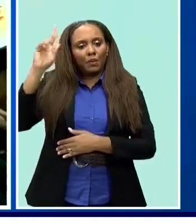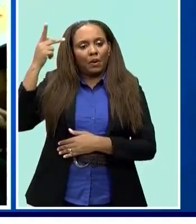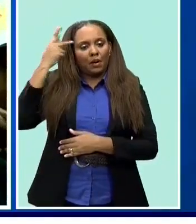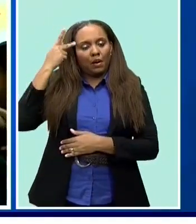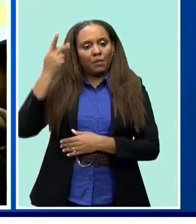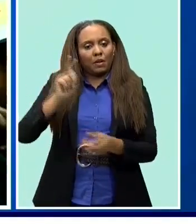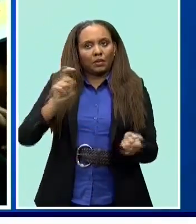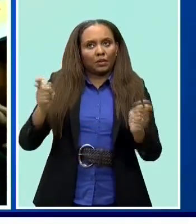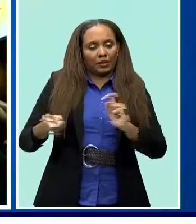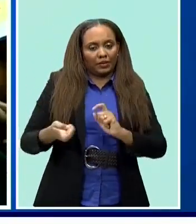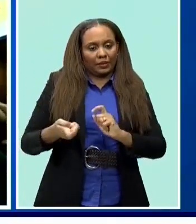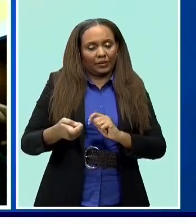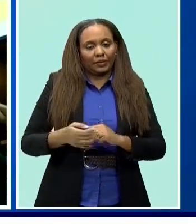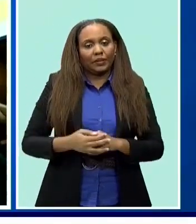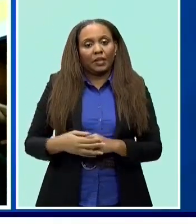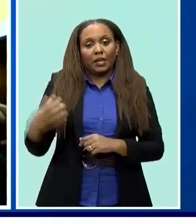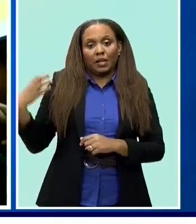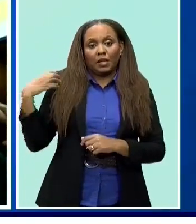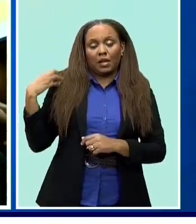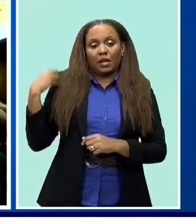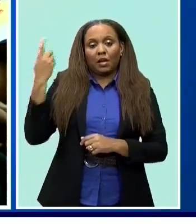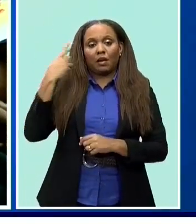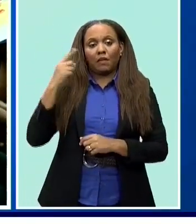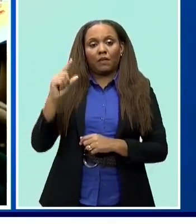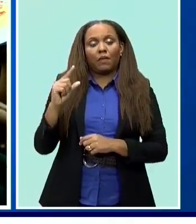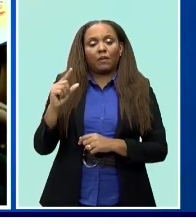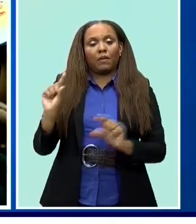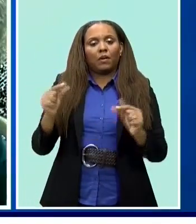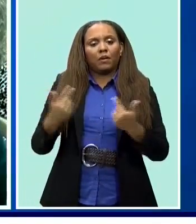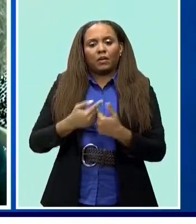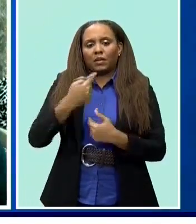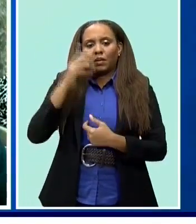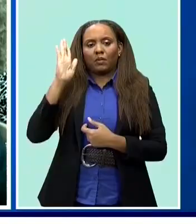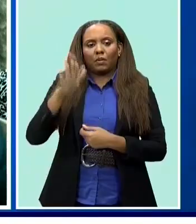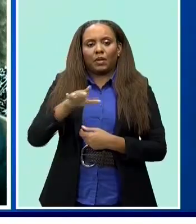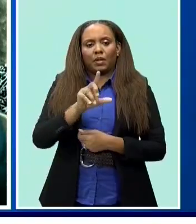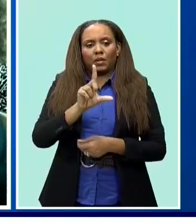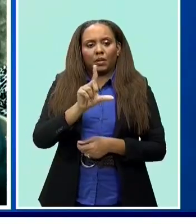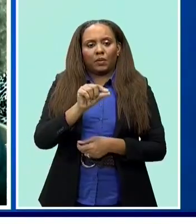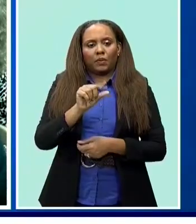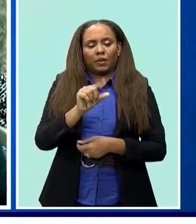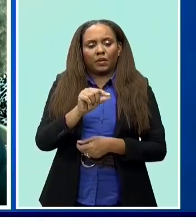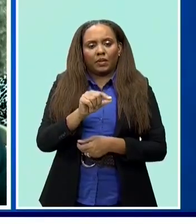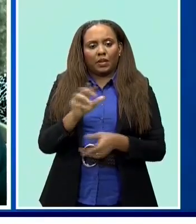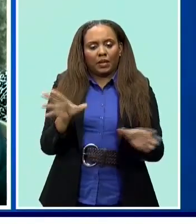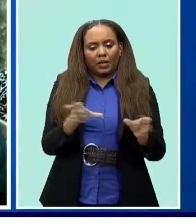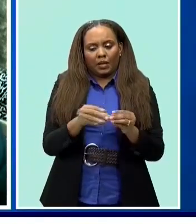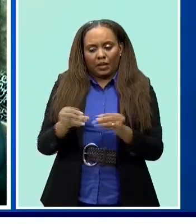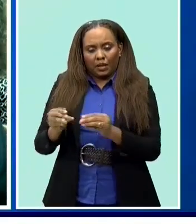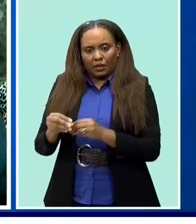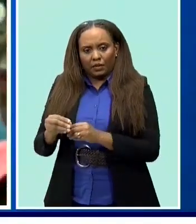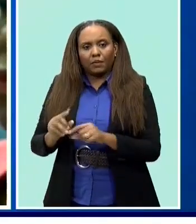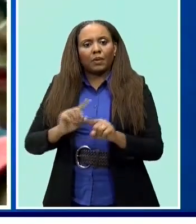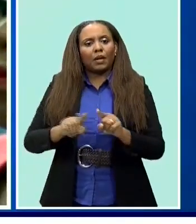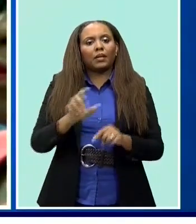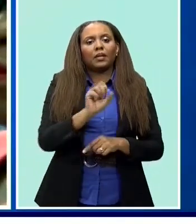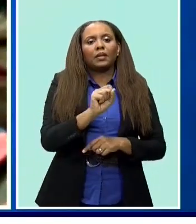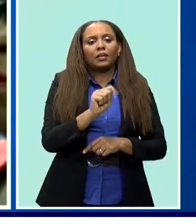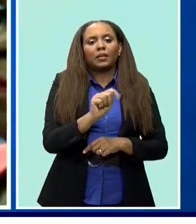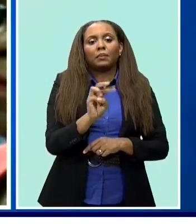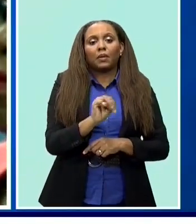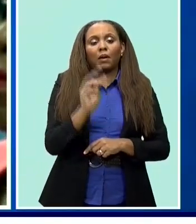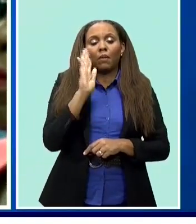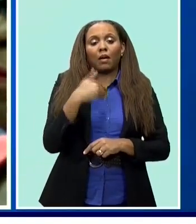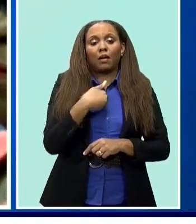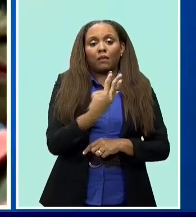of the Commission, Ralph Thorne, revealed that there would be 20 assemblies spread across the 11 parishes. St. Michael, for example, would have